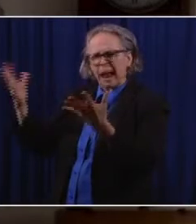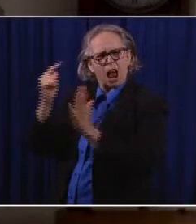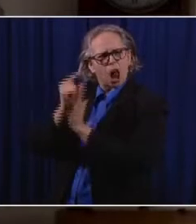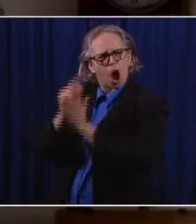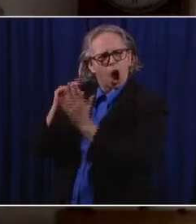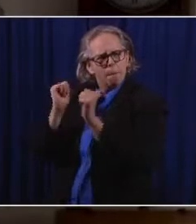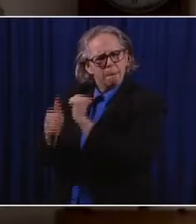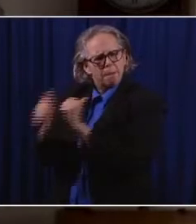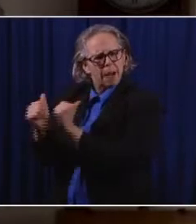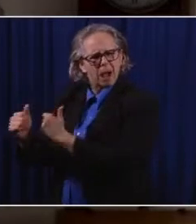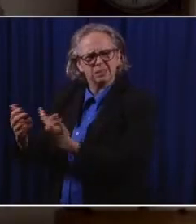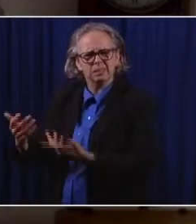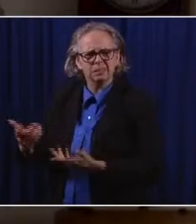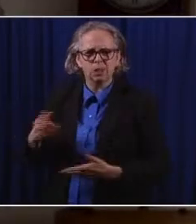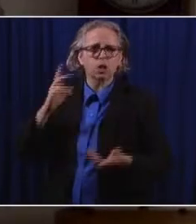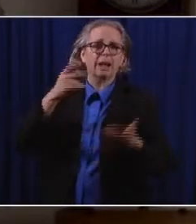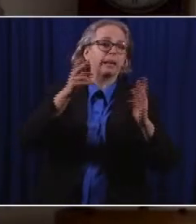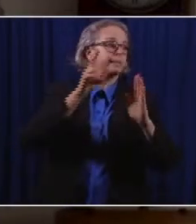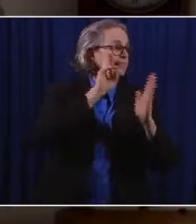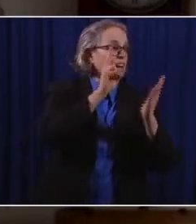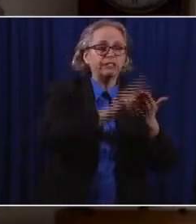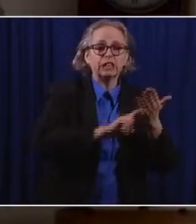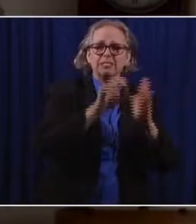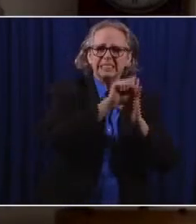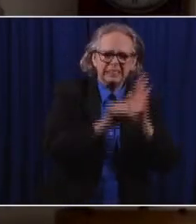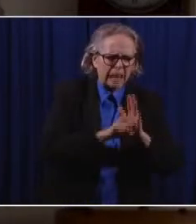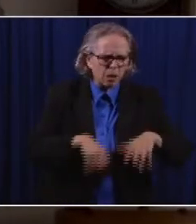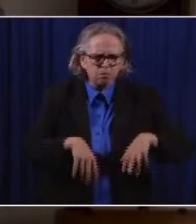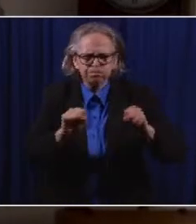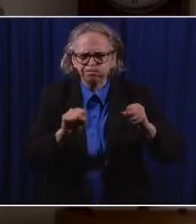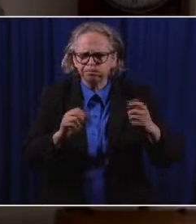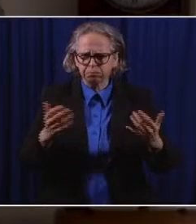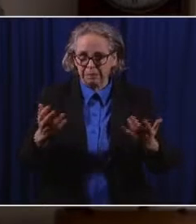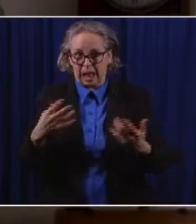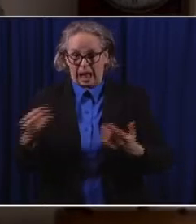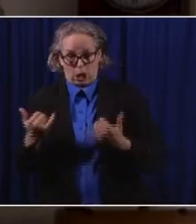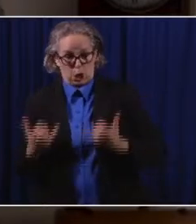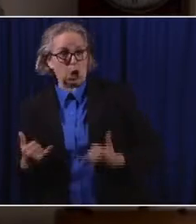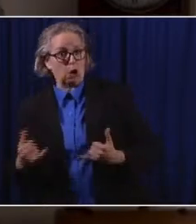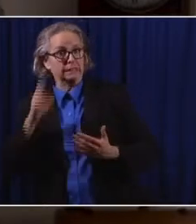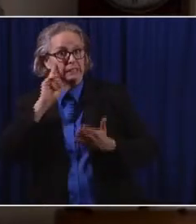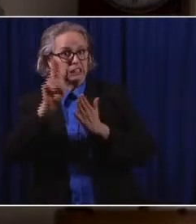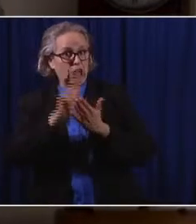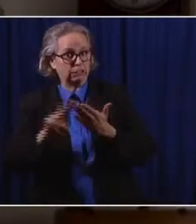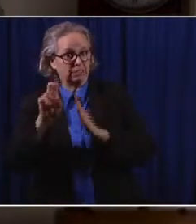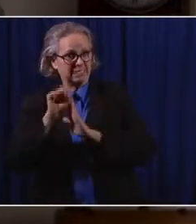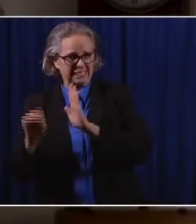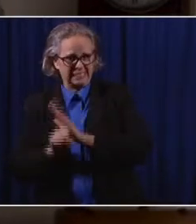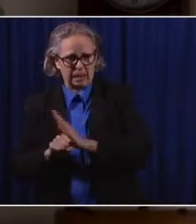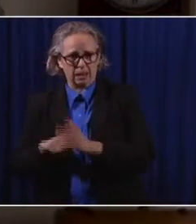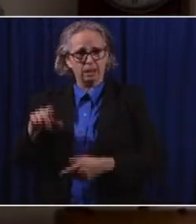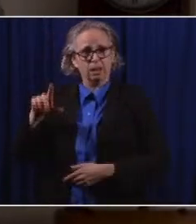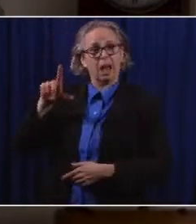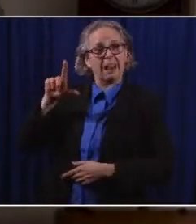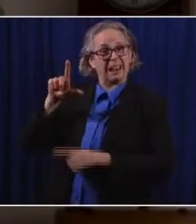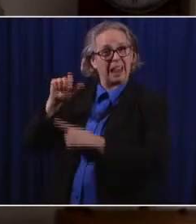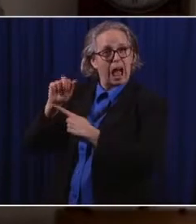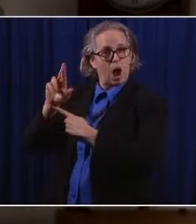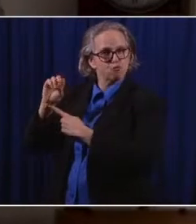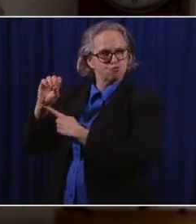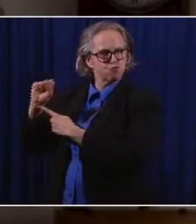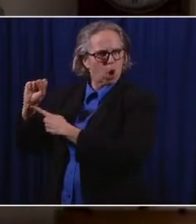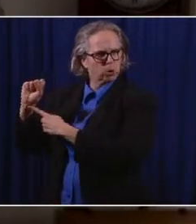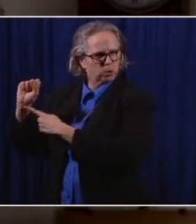past and the current Secretary of State, Frank LaRose, and because of Democrats and Republicans